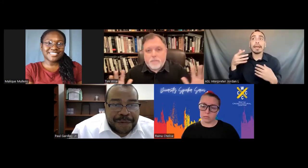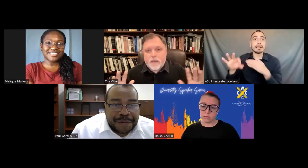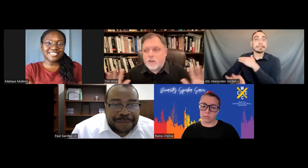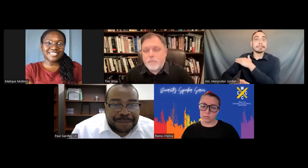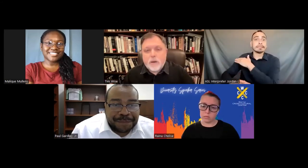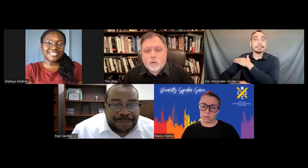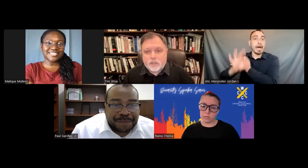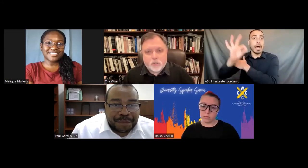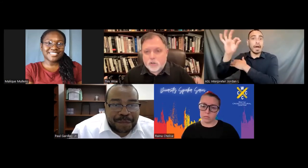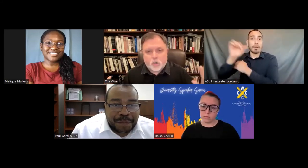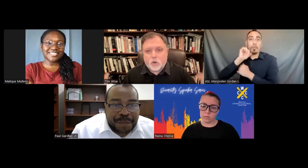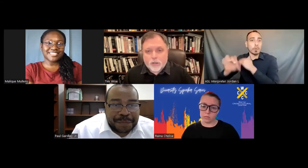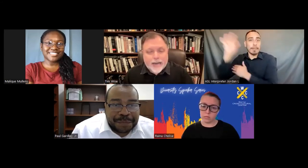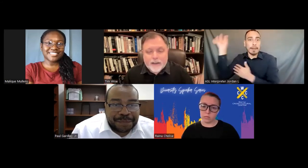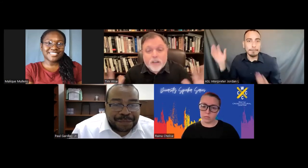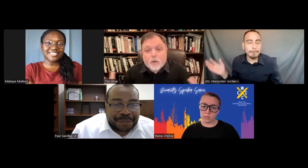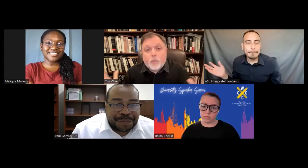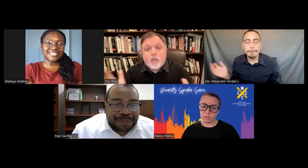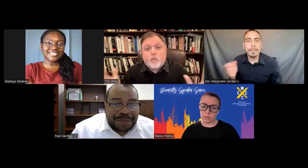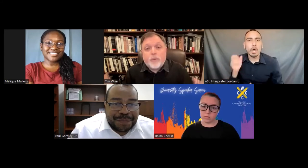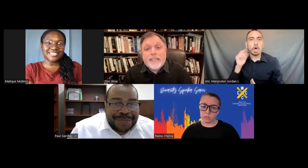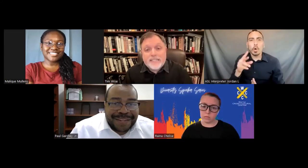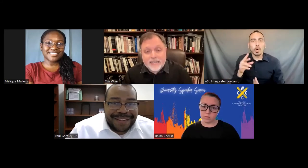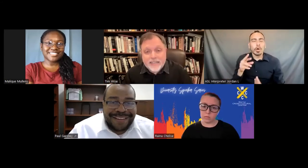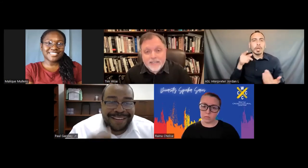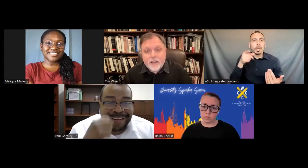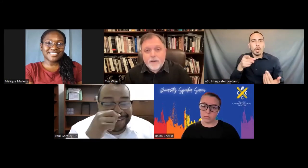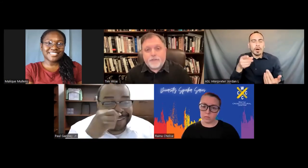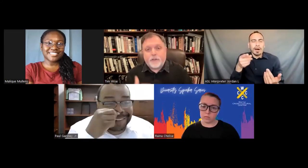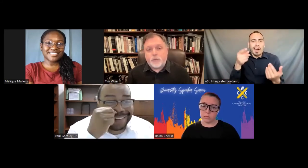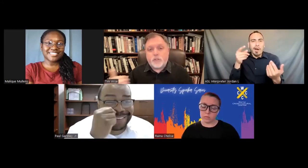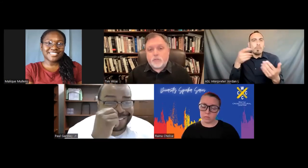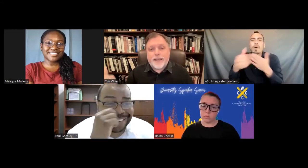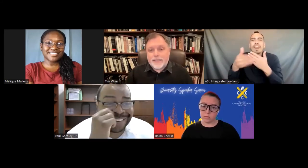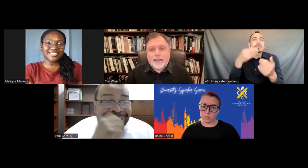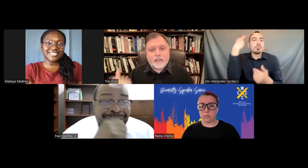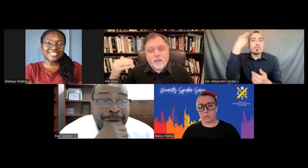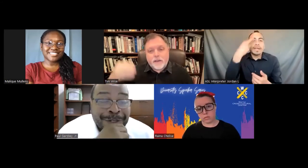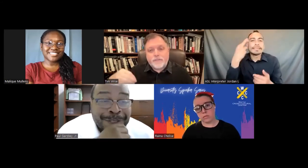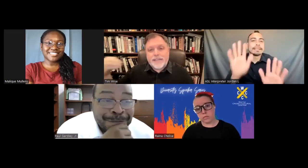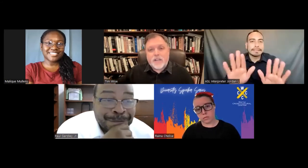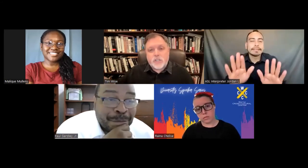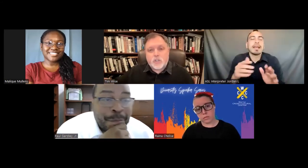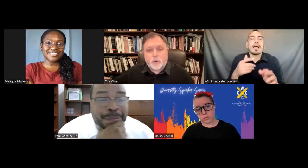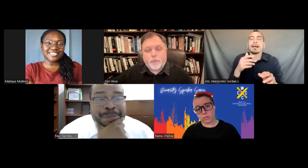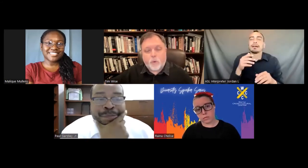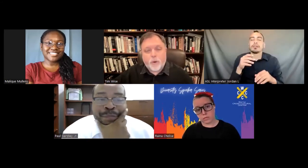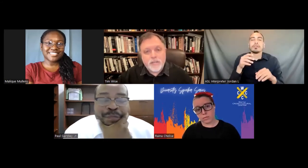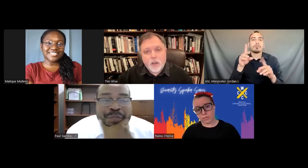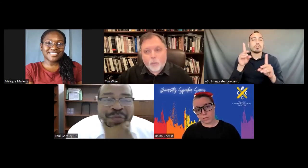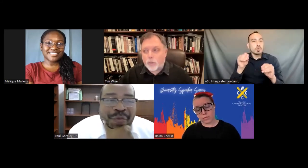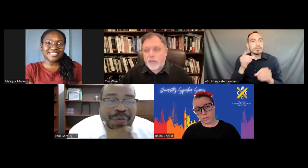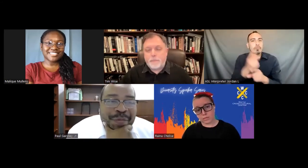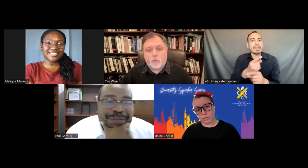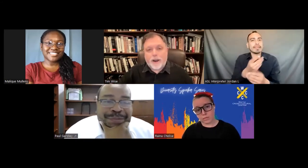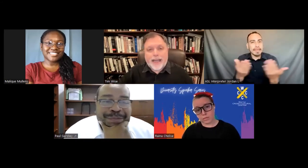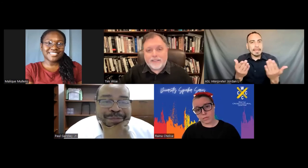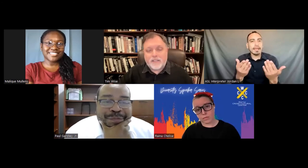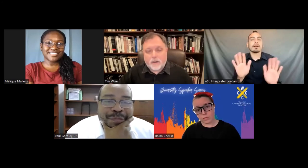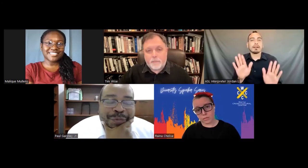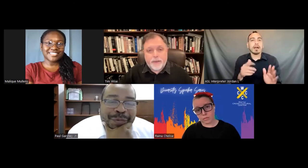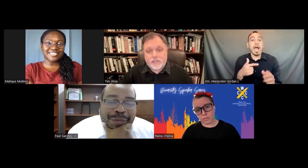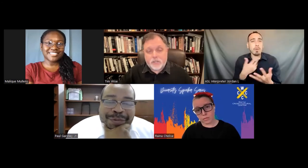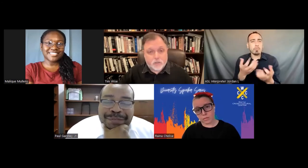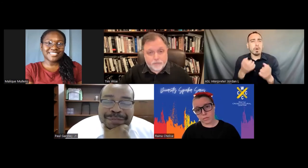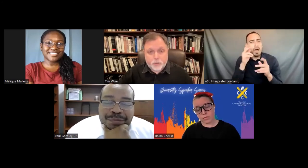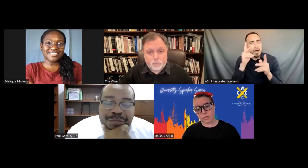think it's going to make your milk curdle, I don't care what your reason is for doing the right thing. I'd love to get us to a point where people were acting